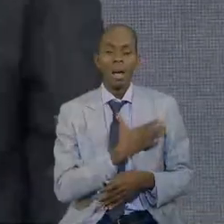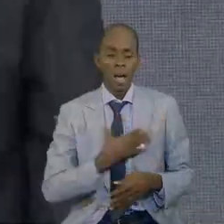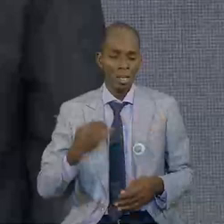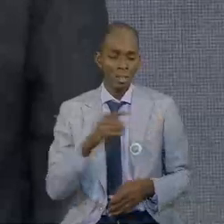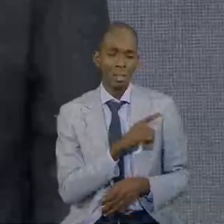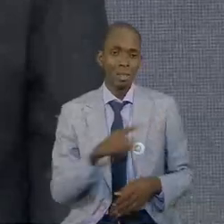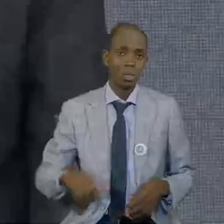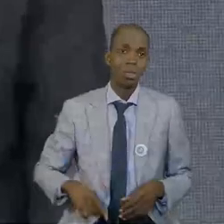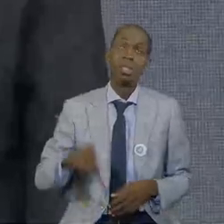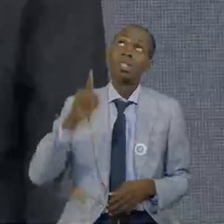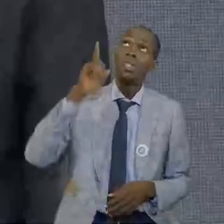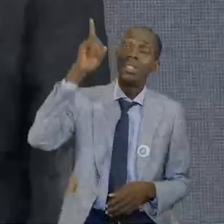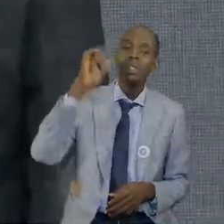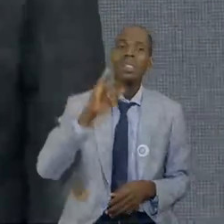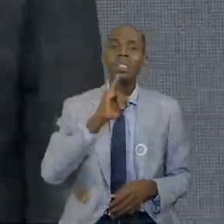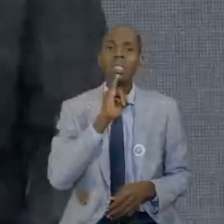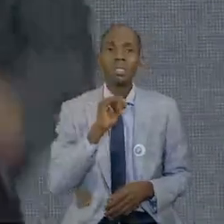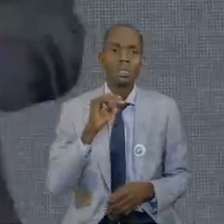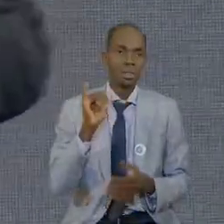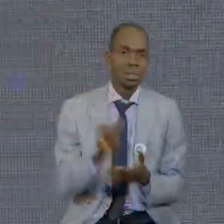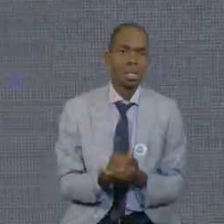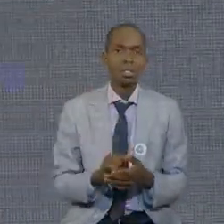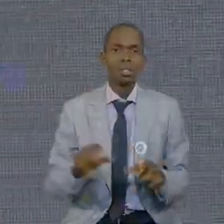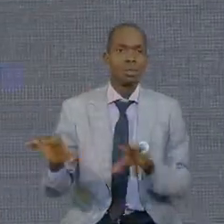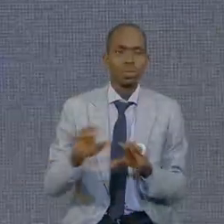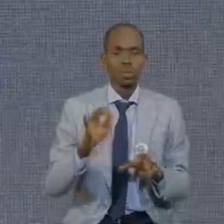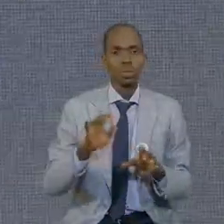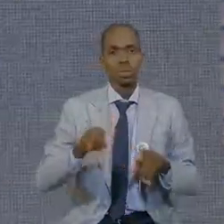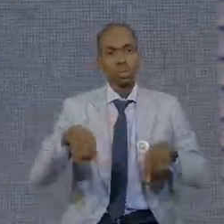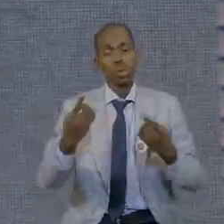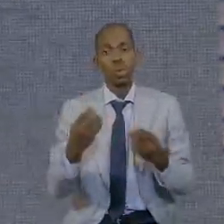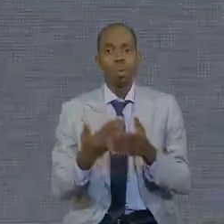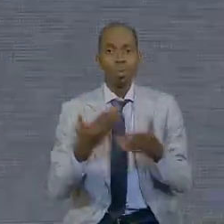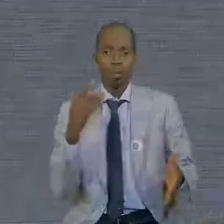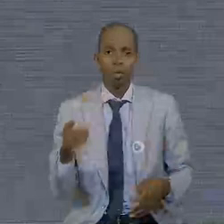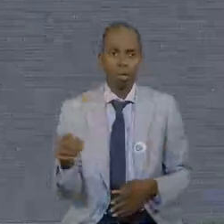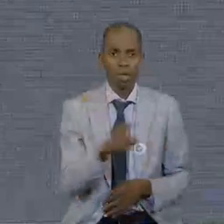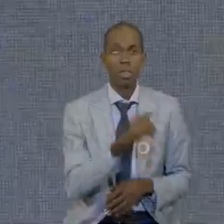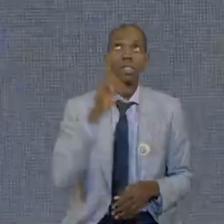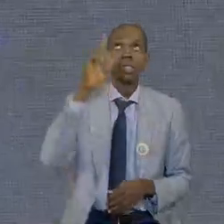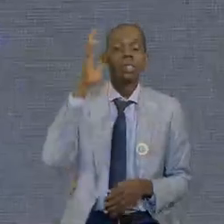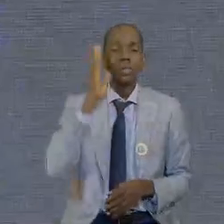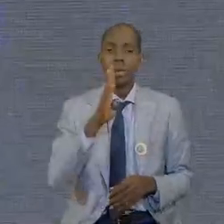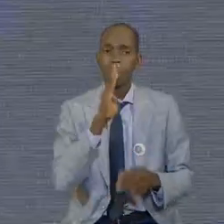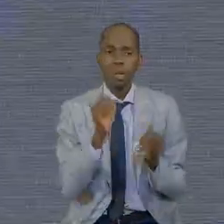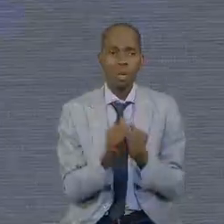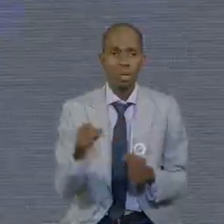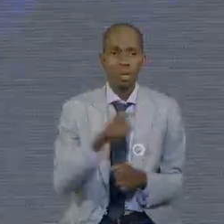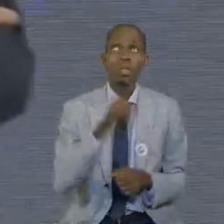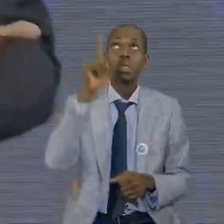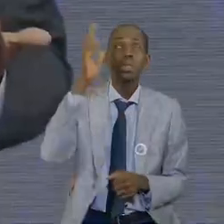it is that doth go before thee. He will be with thee. He will not fail